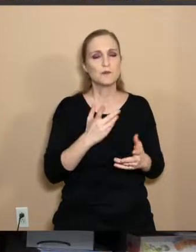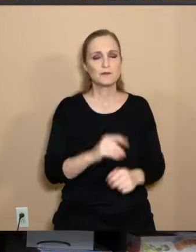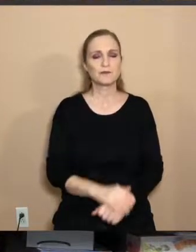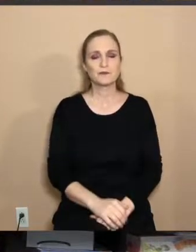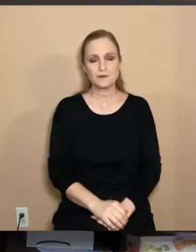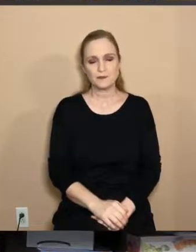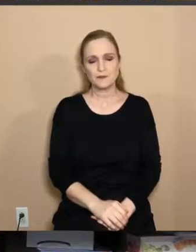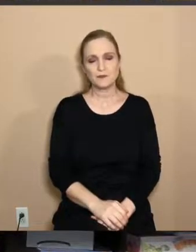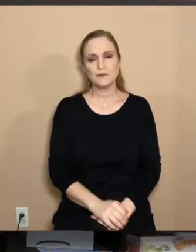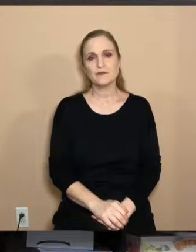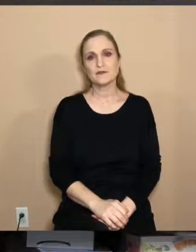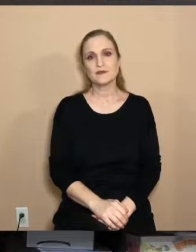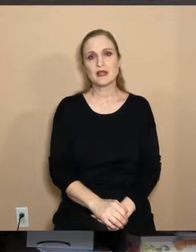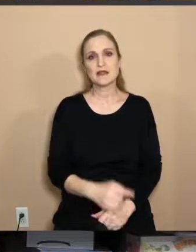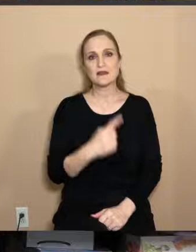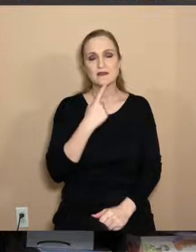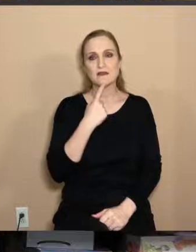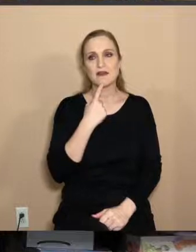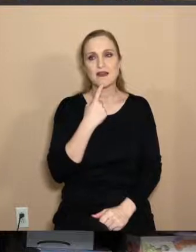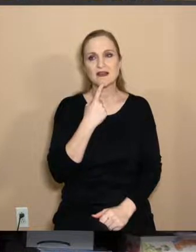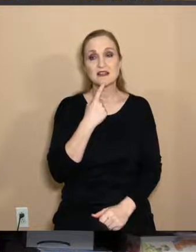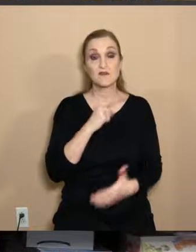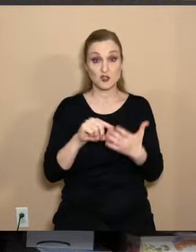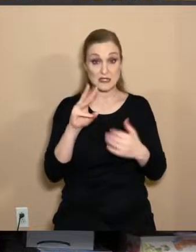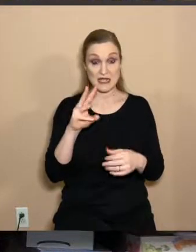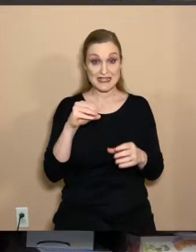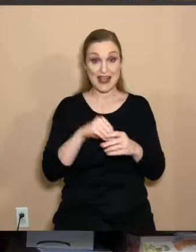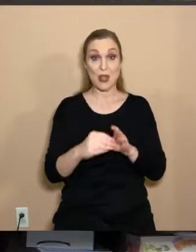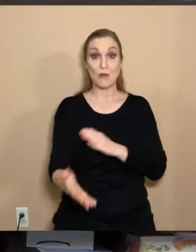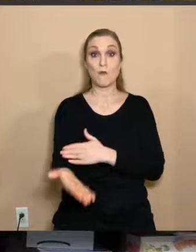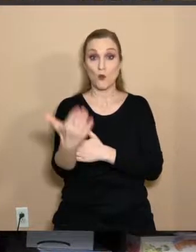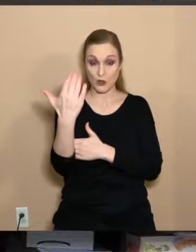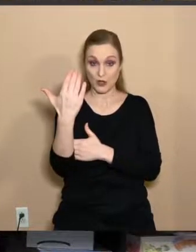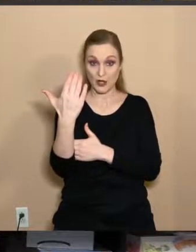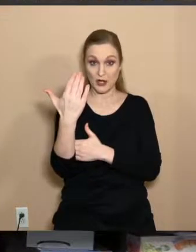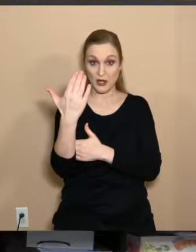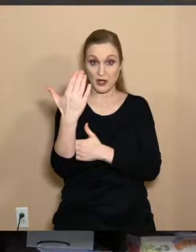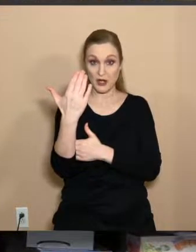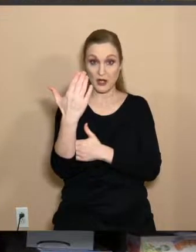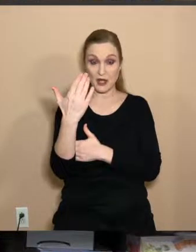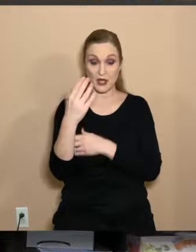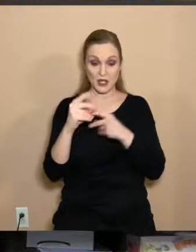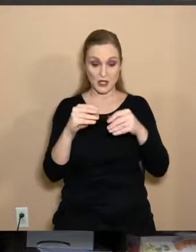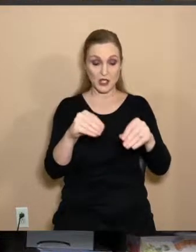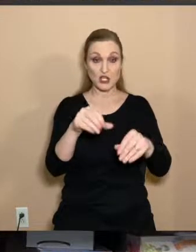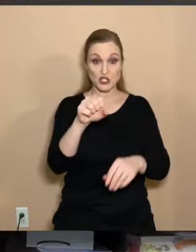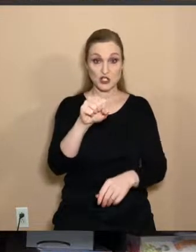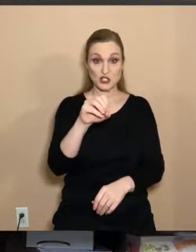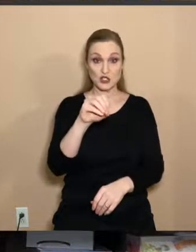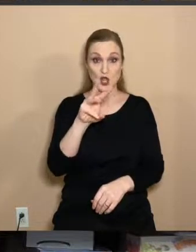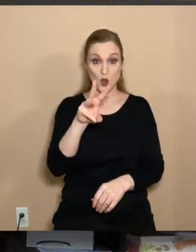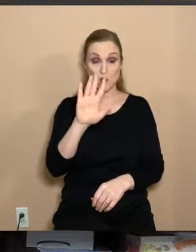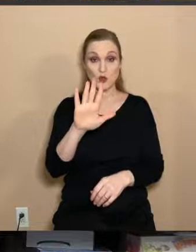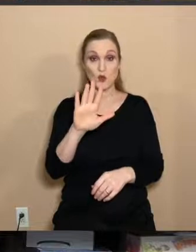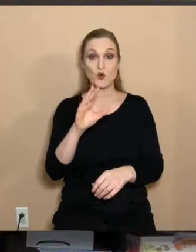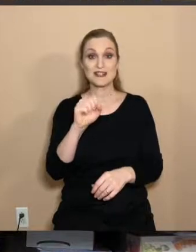coming. He says, verse 6, in the morning sow your seed, and at evening withhold not your hand. For